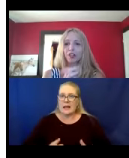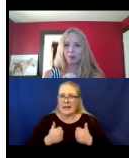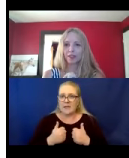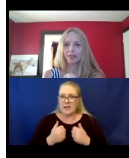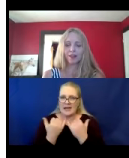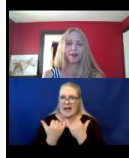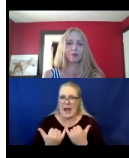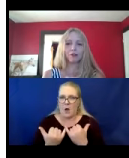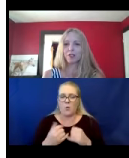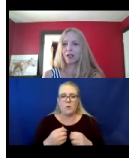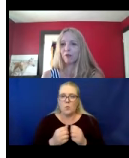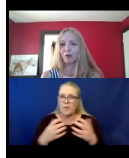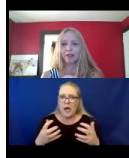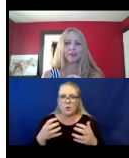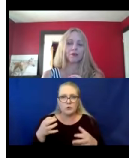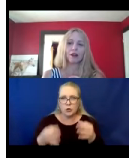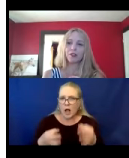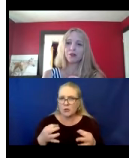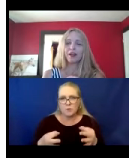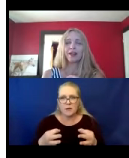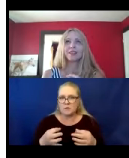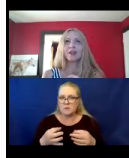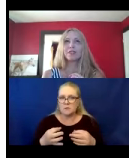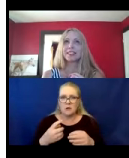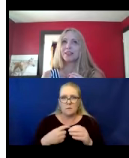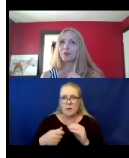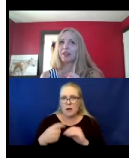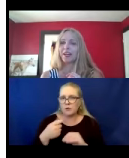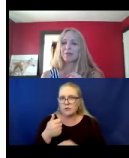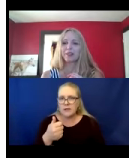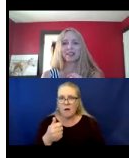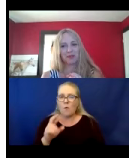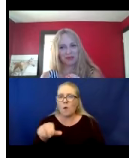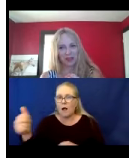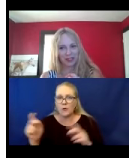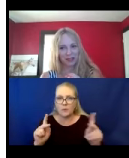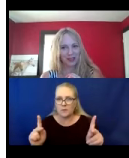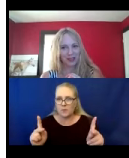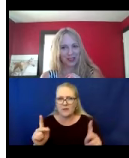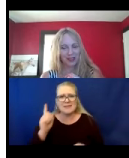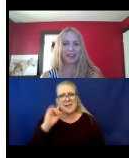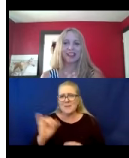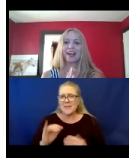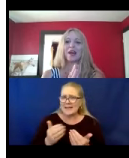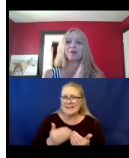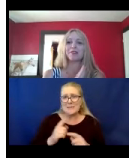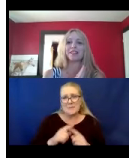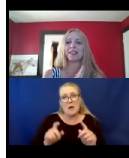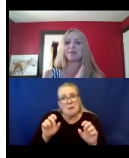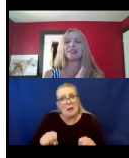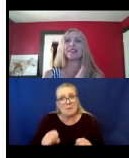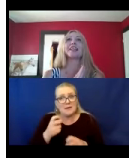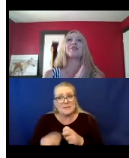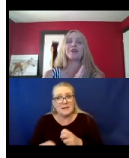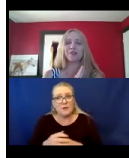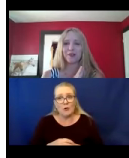any judgment of yourself or anything around you. Sounds easy on one hand, but it can be very difficult to do. Again, I personally like